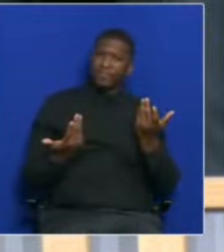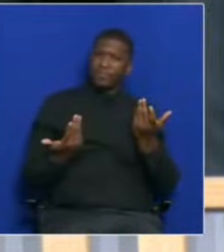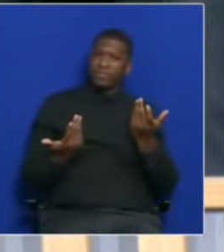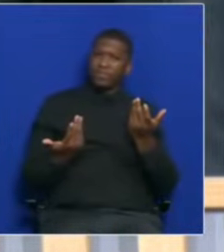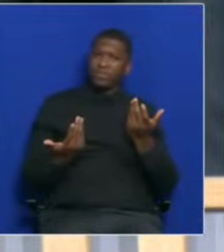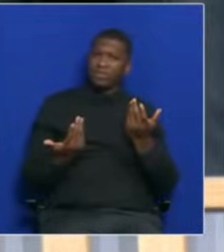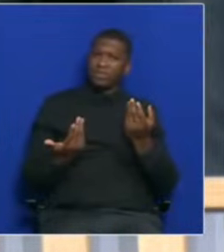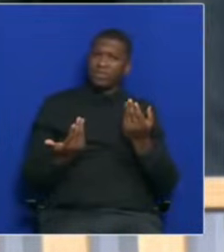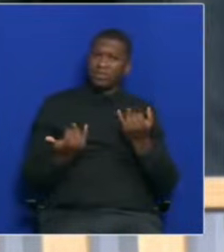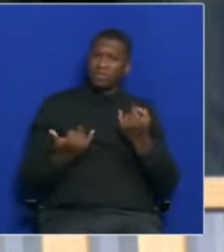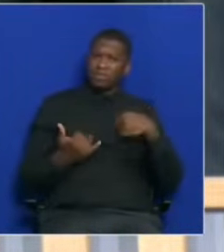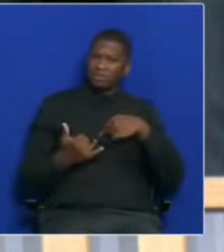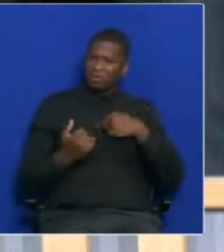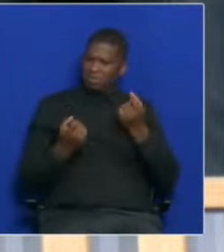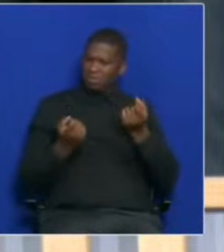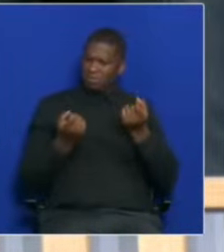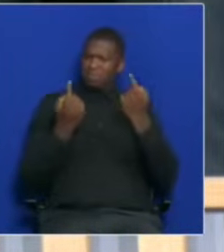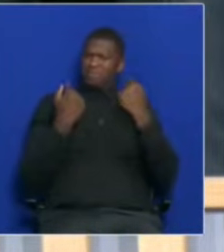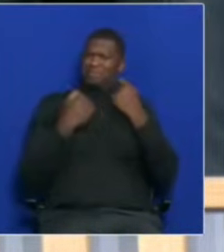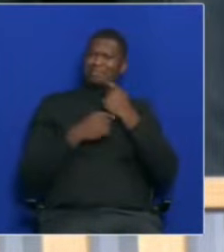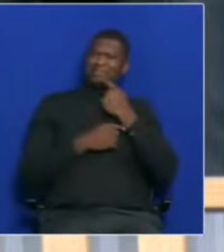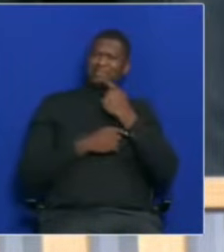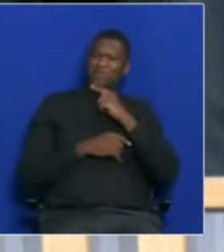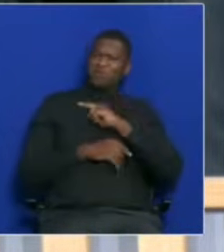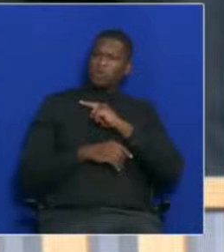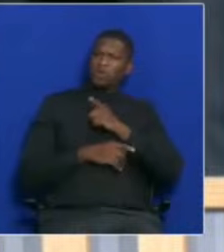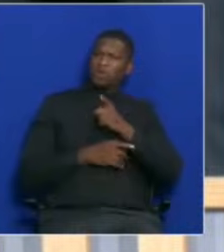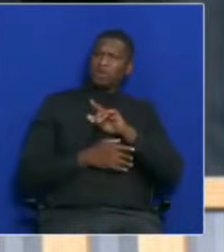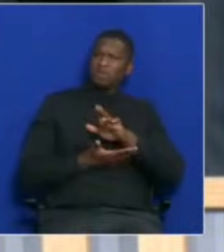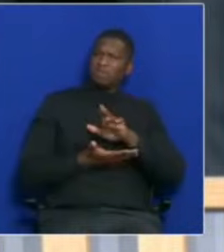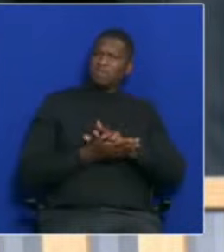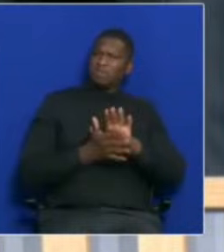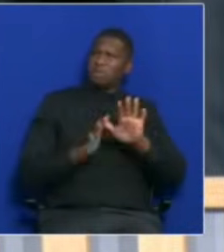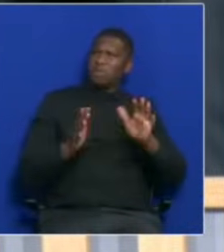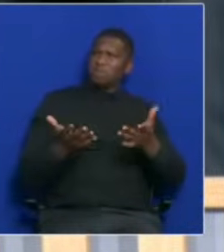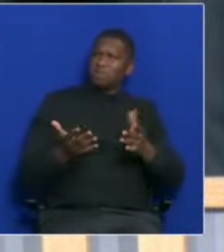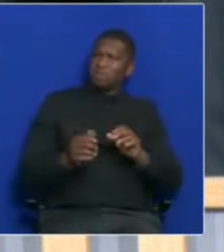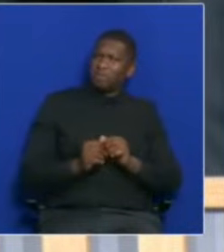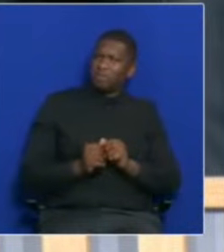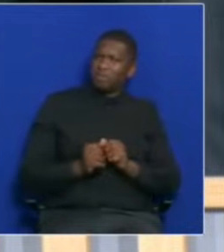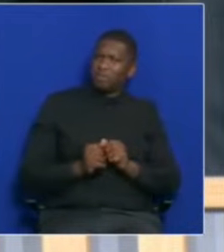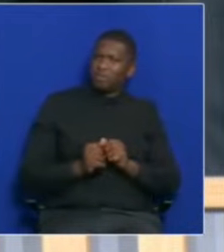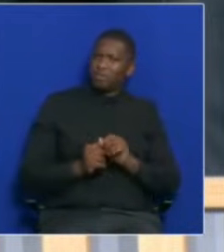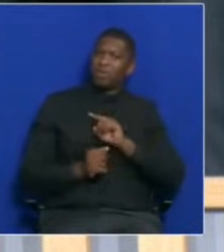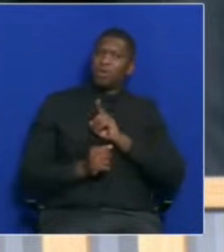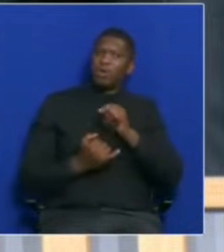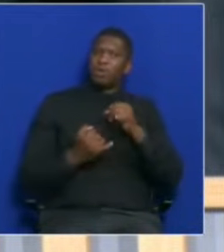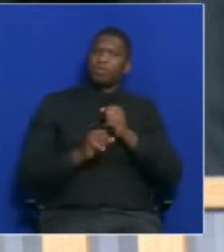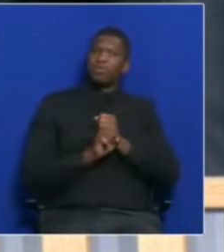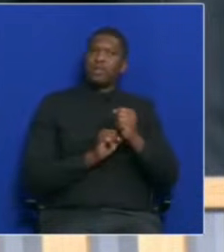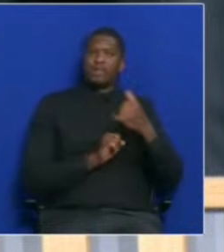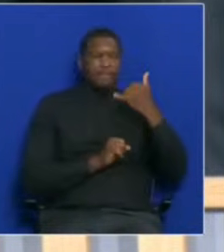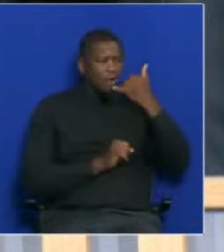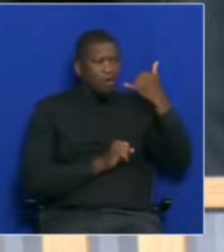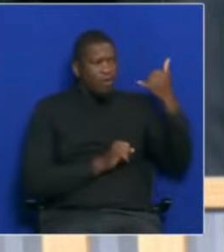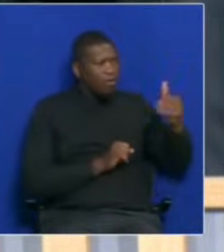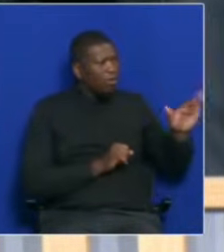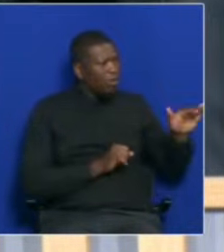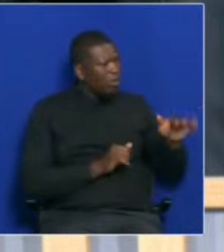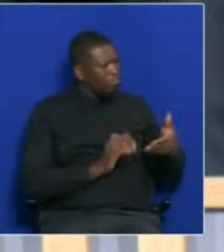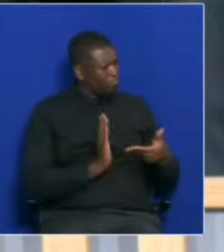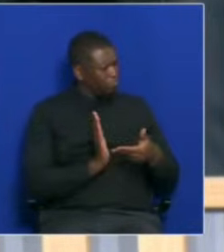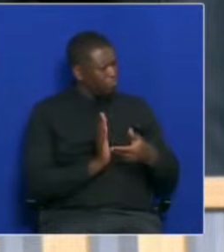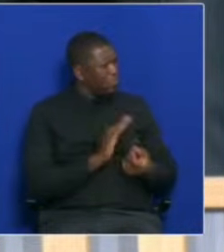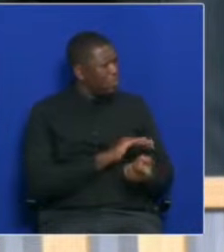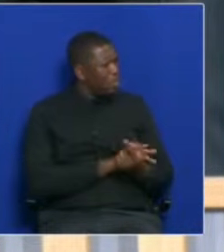is curious in the absence of an explanation that you don't call Perumal and say, what is this that I